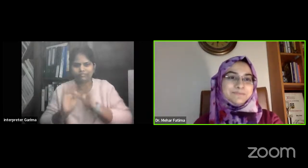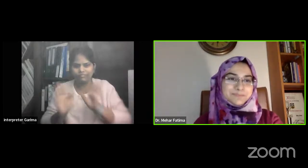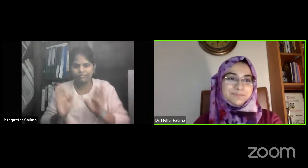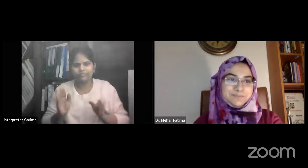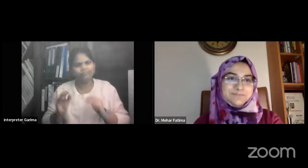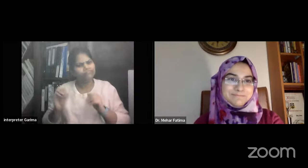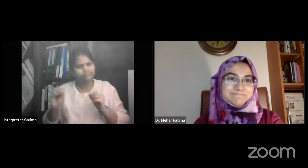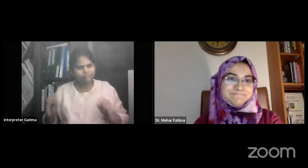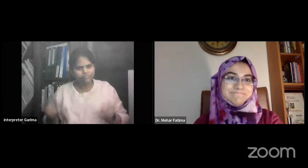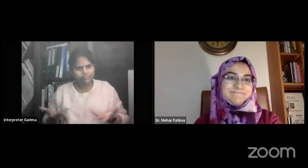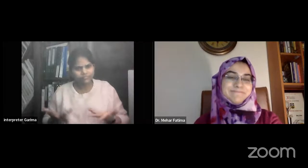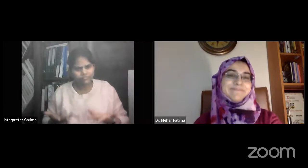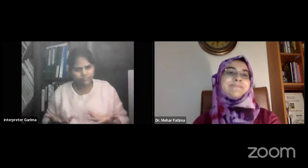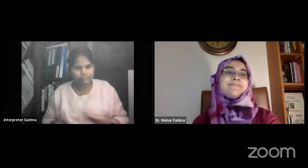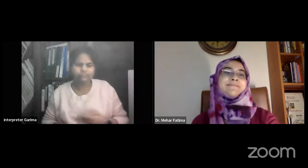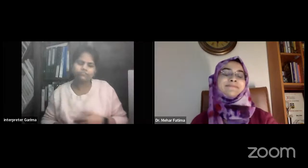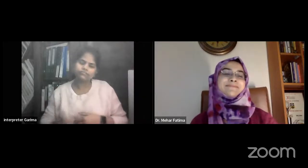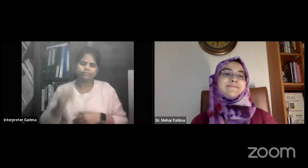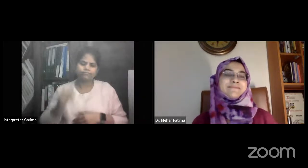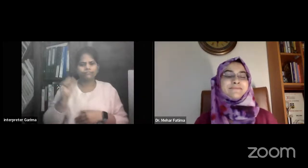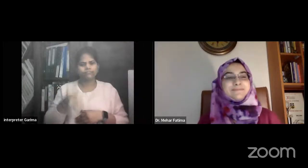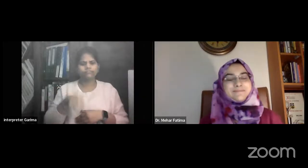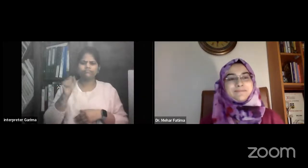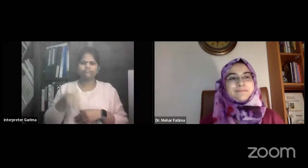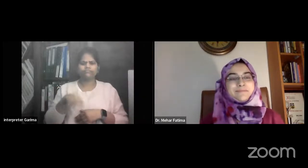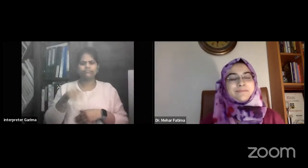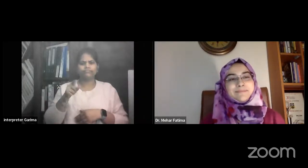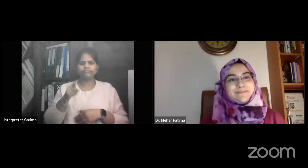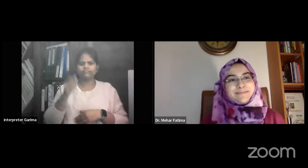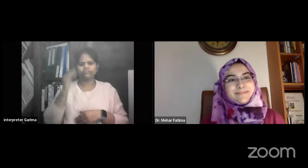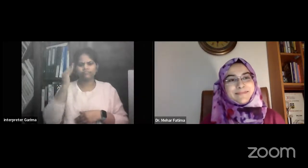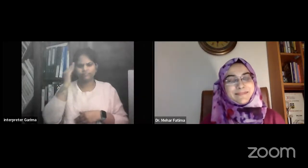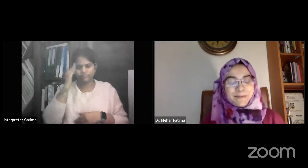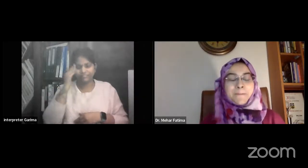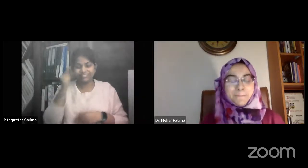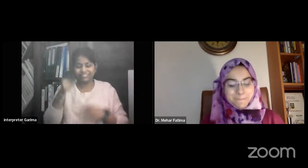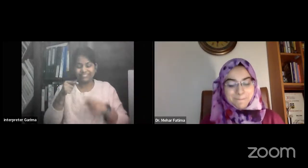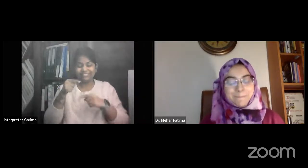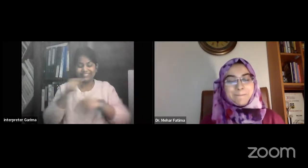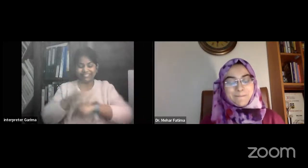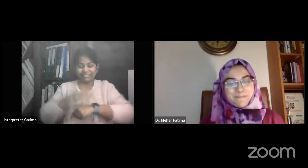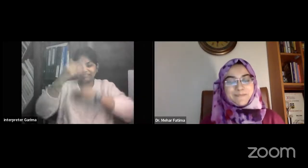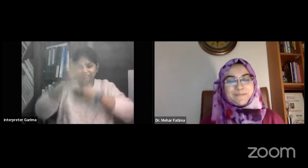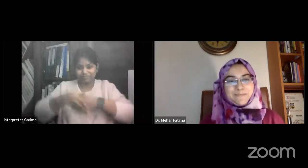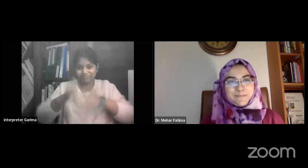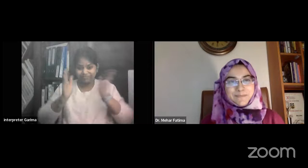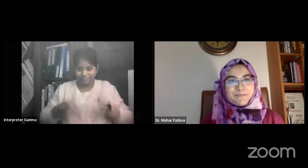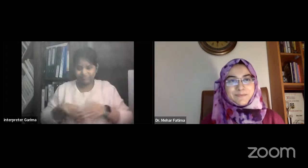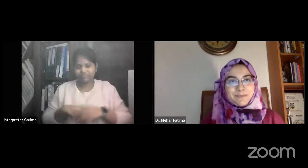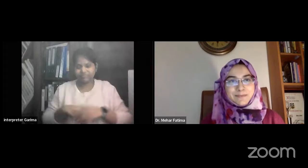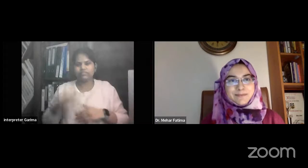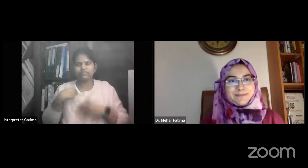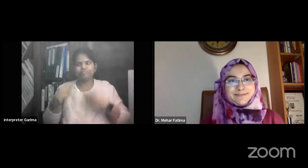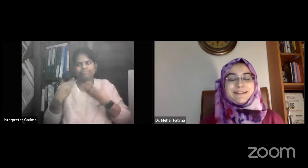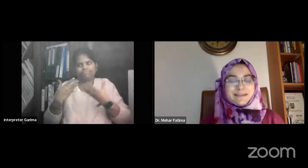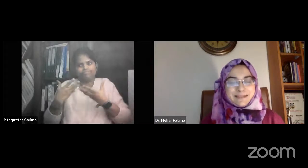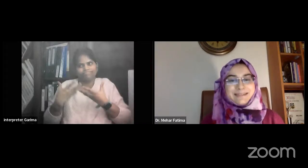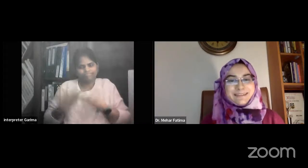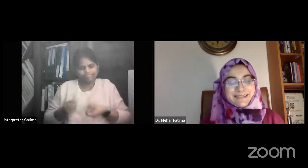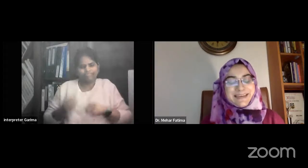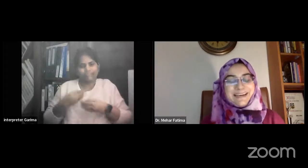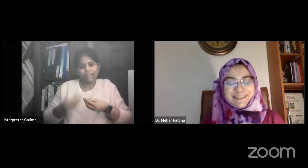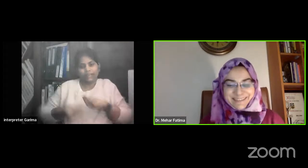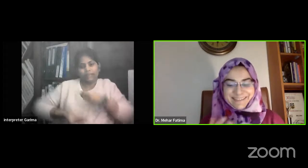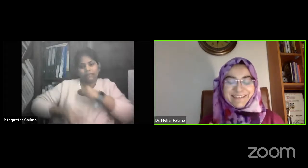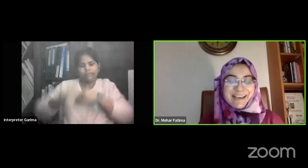further? Yes, I guess, with the limited time that we have, we would be better served by listening